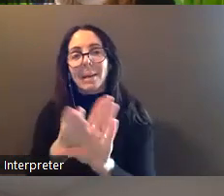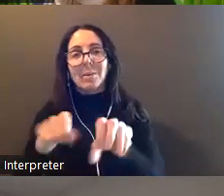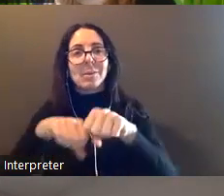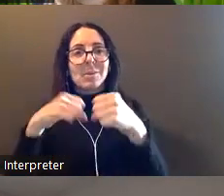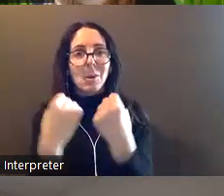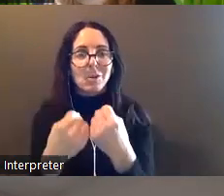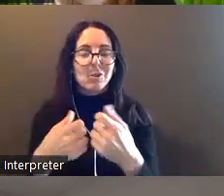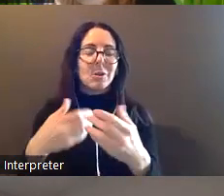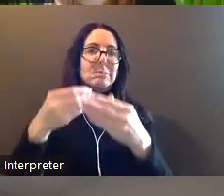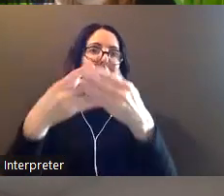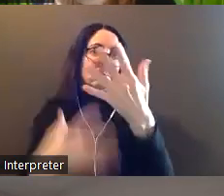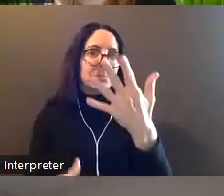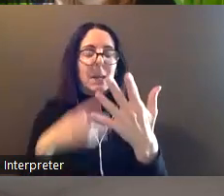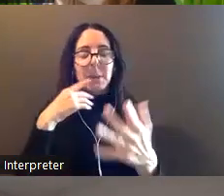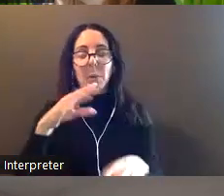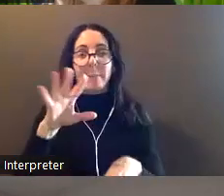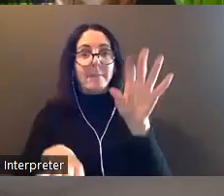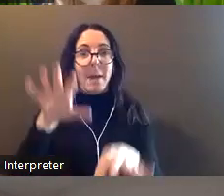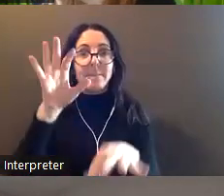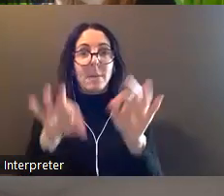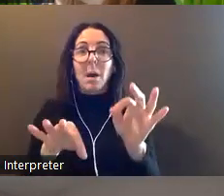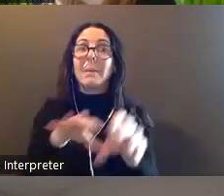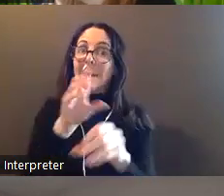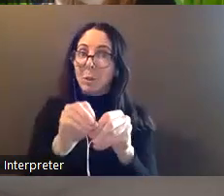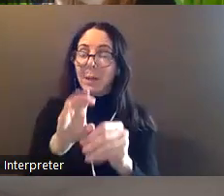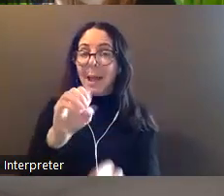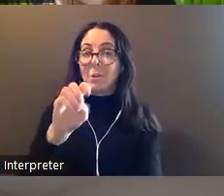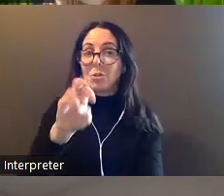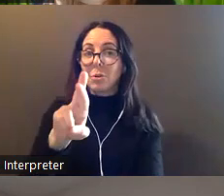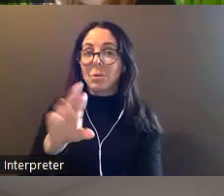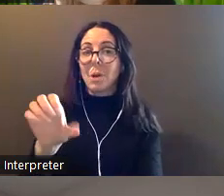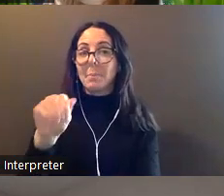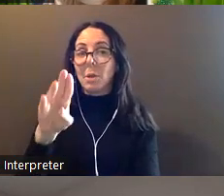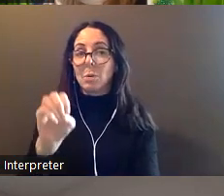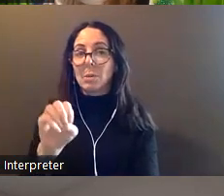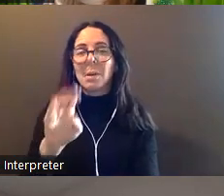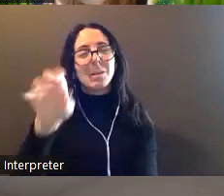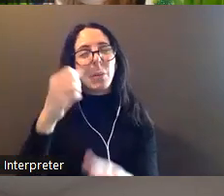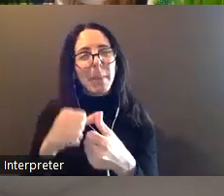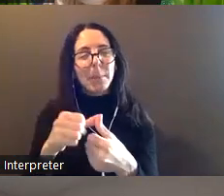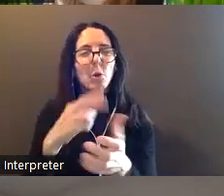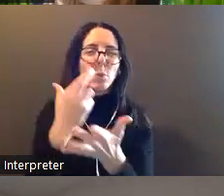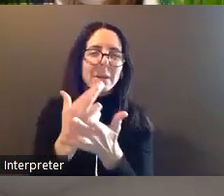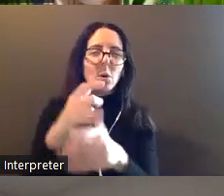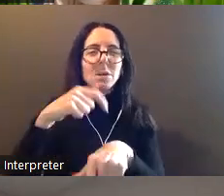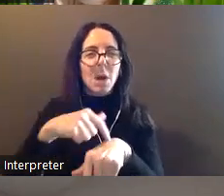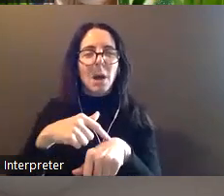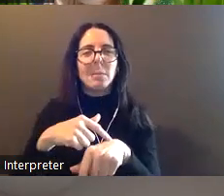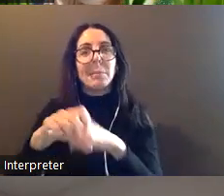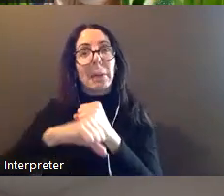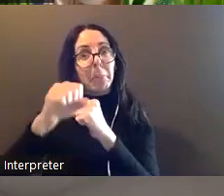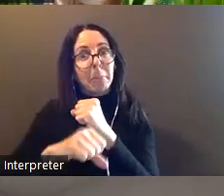including possible elder abuse. It can take significant amounts of time and resources to reduce the